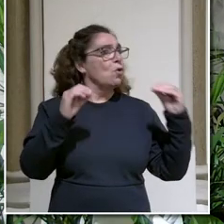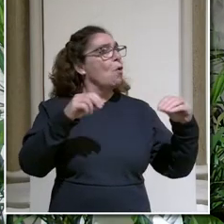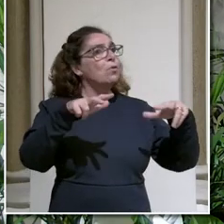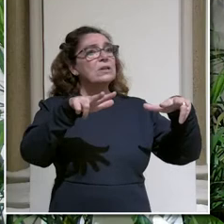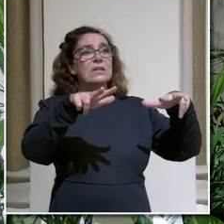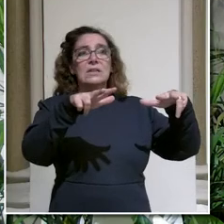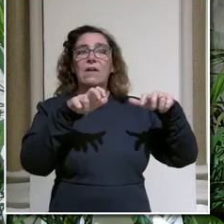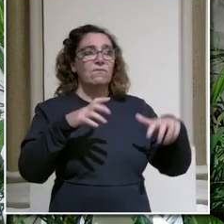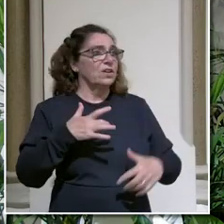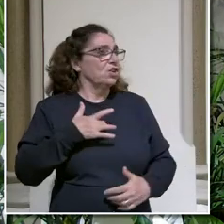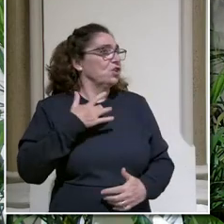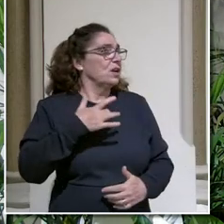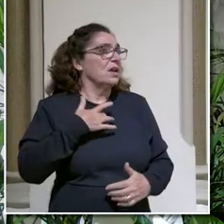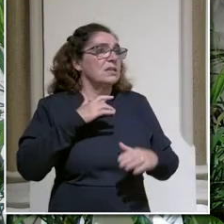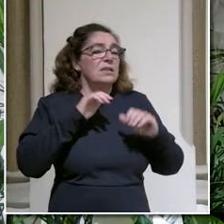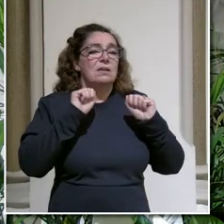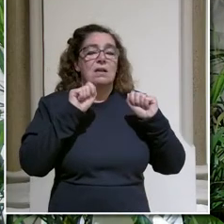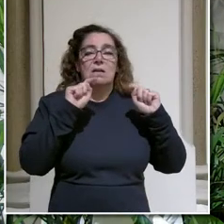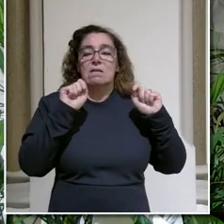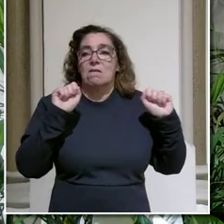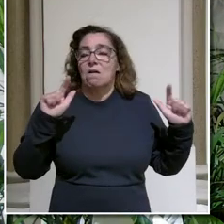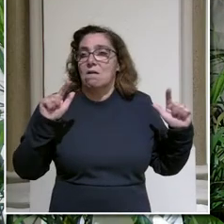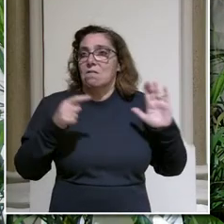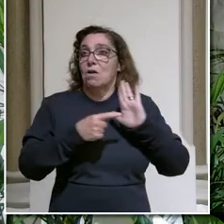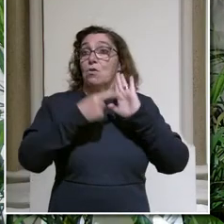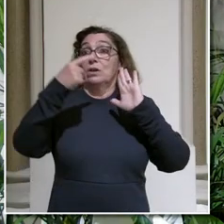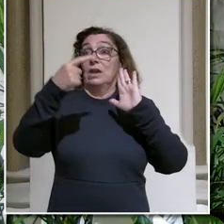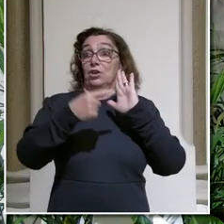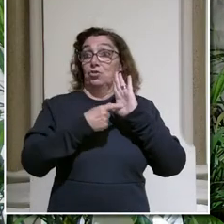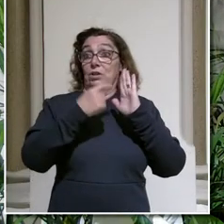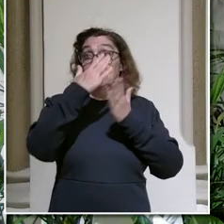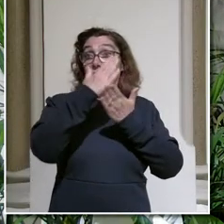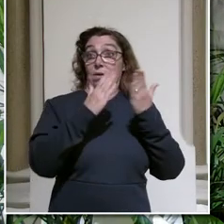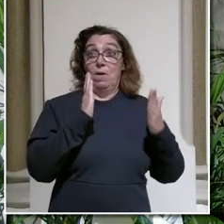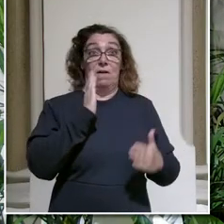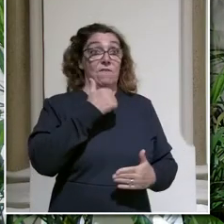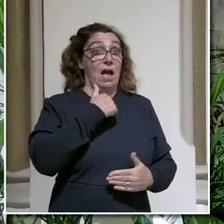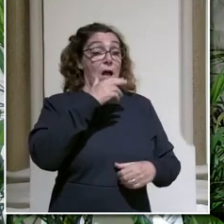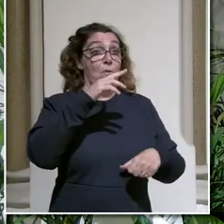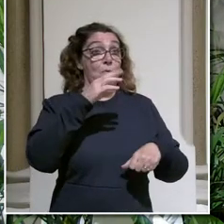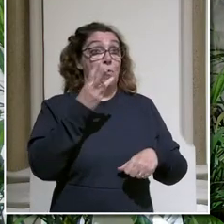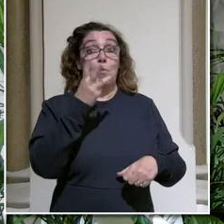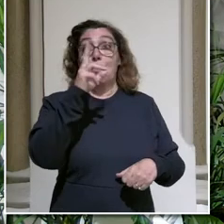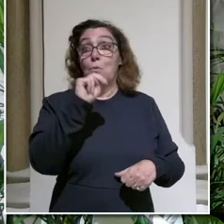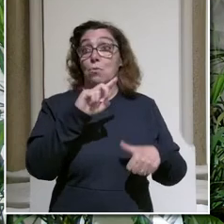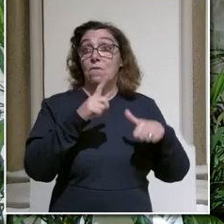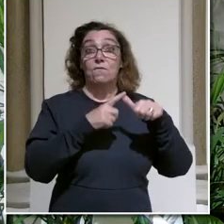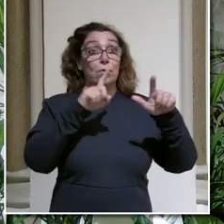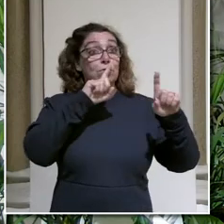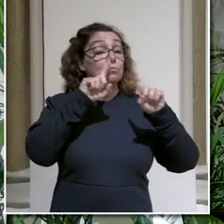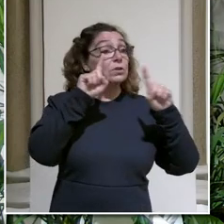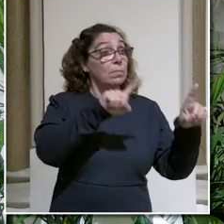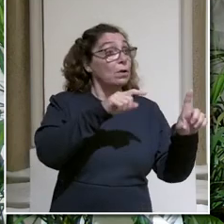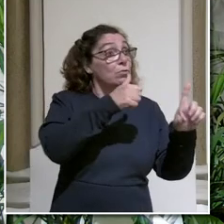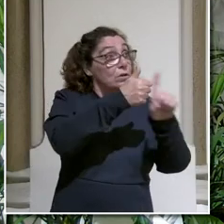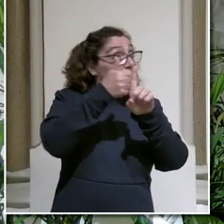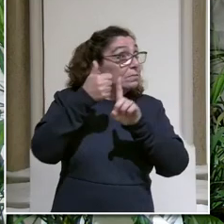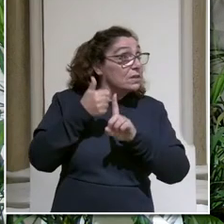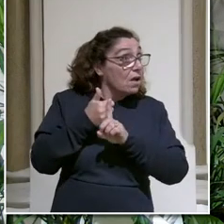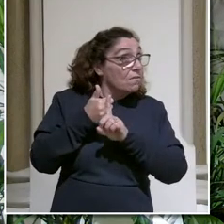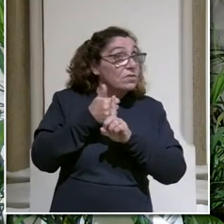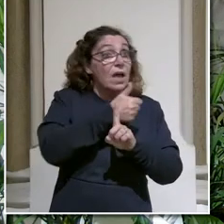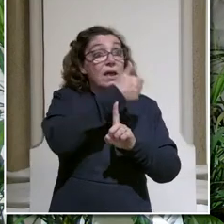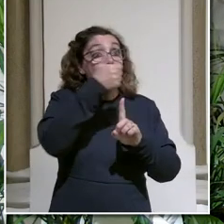Occasionally, even now, some of our own first responders themselves and